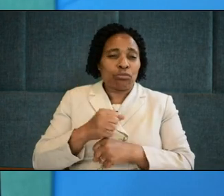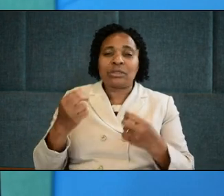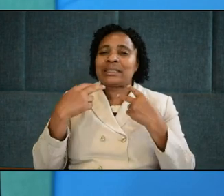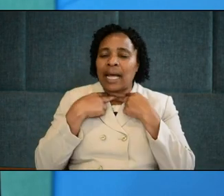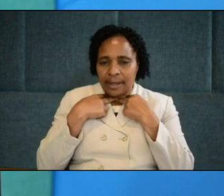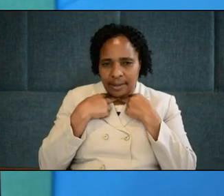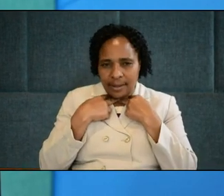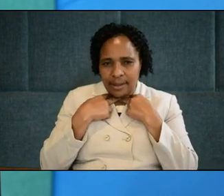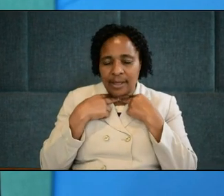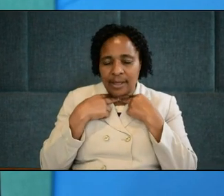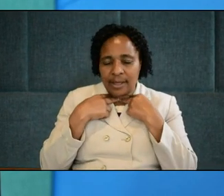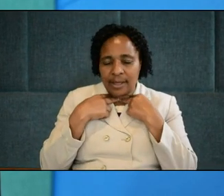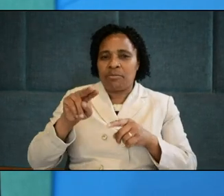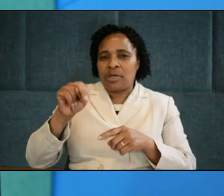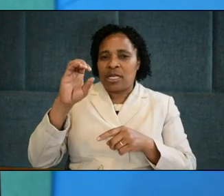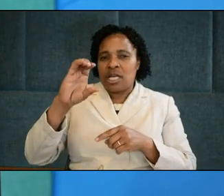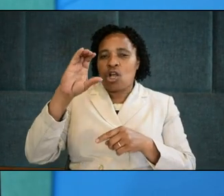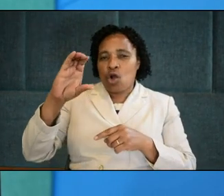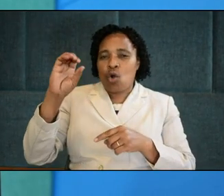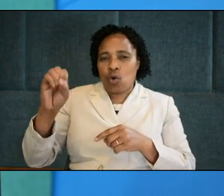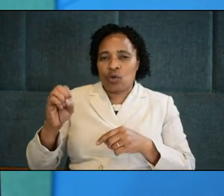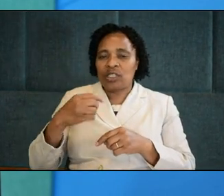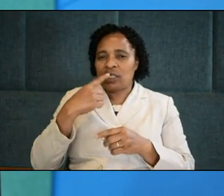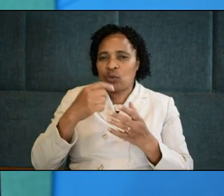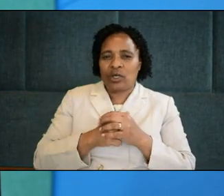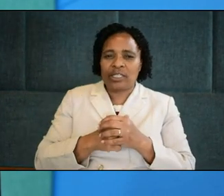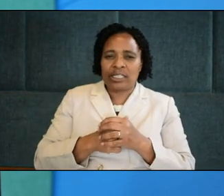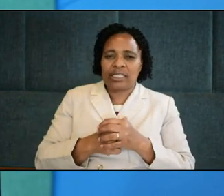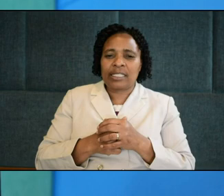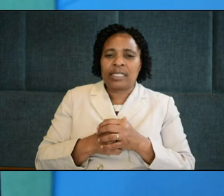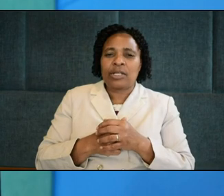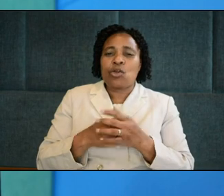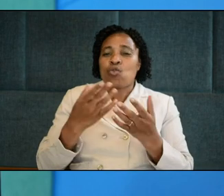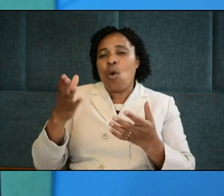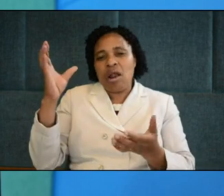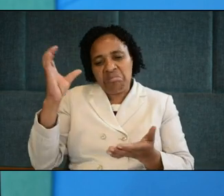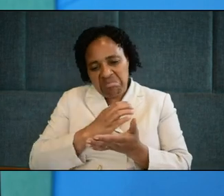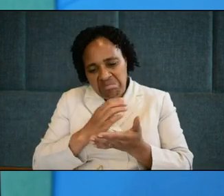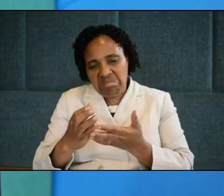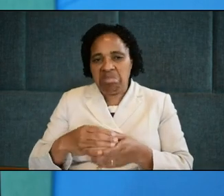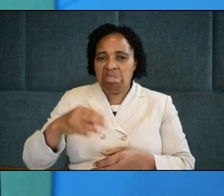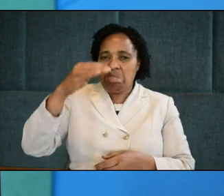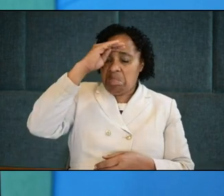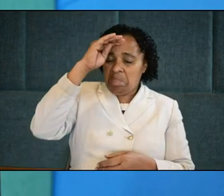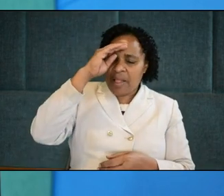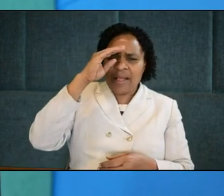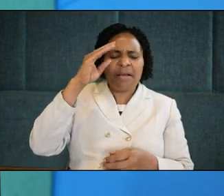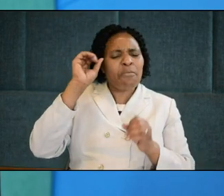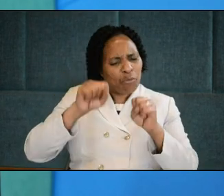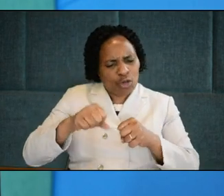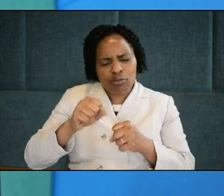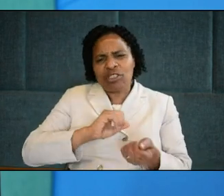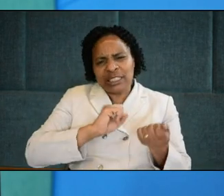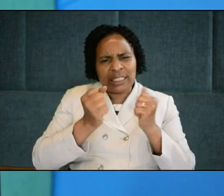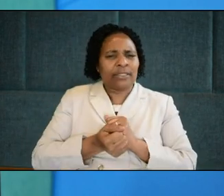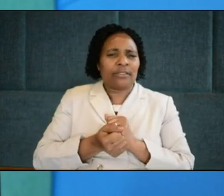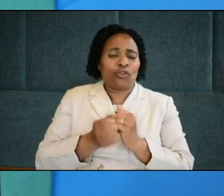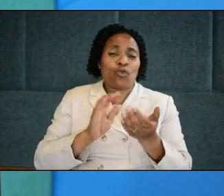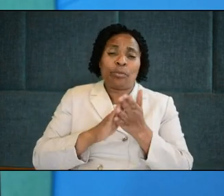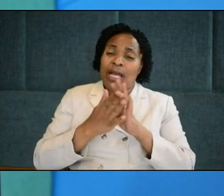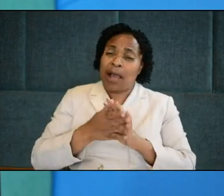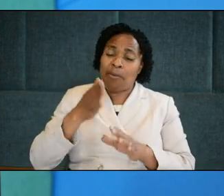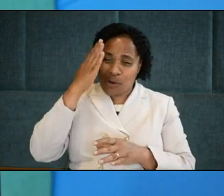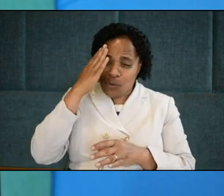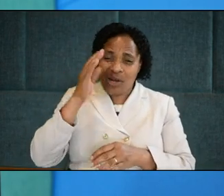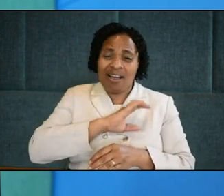as Teacher Nico said, in the same predicament that you are, maybe you're a drinker, or you will be changed and become known as